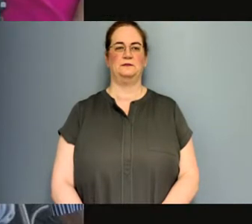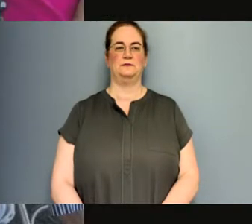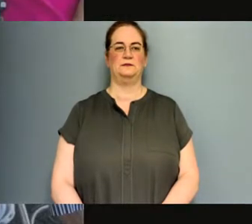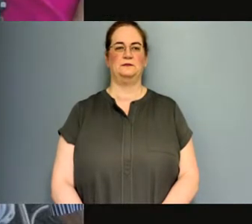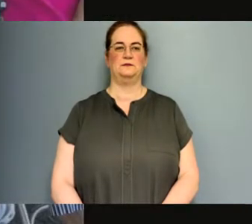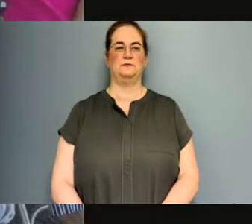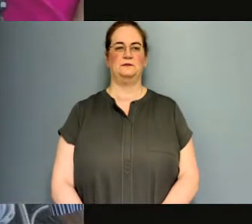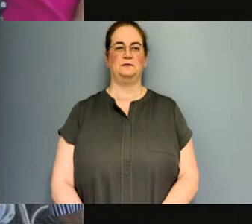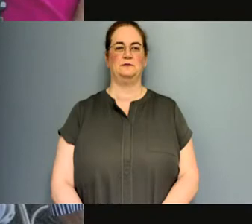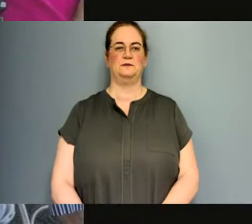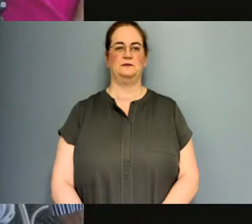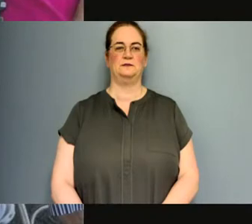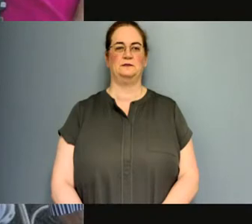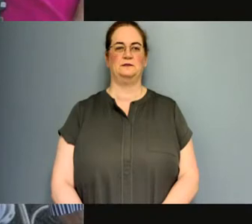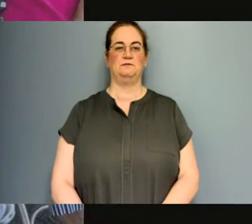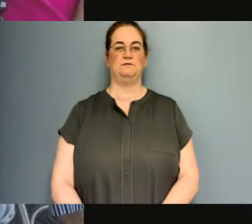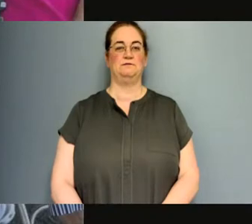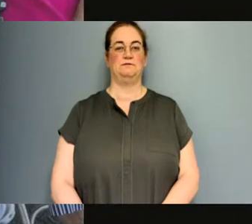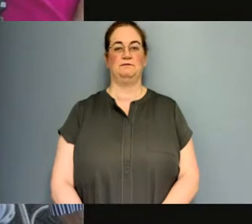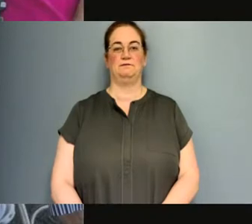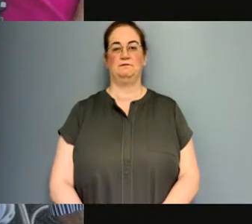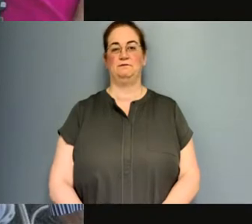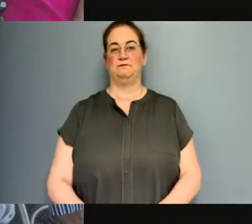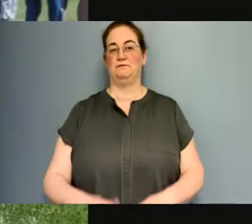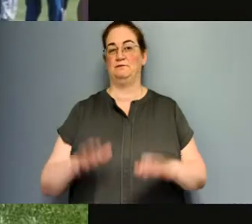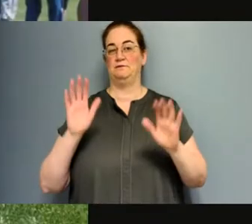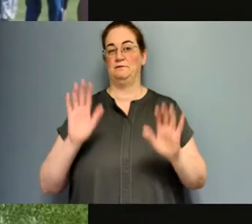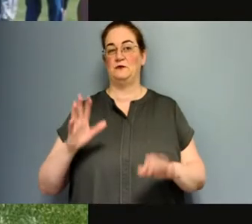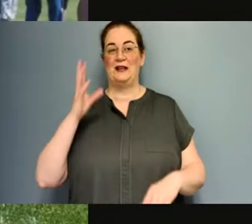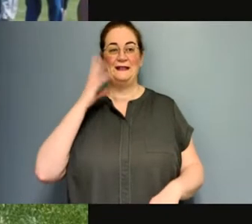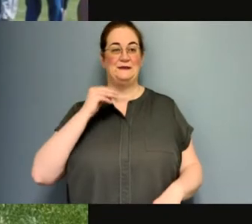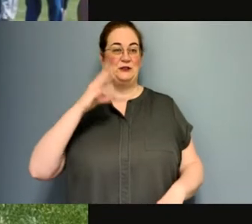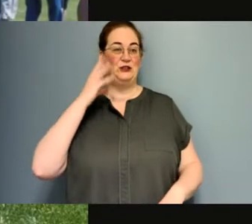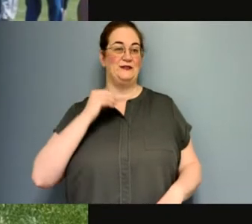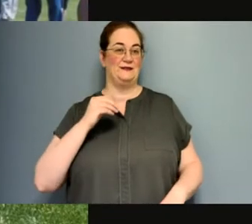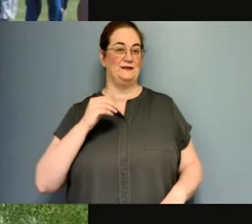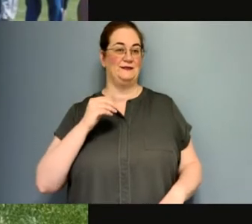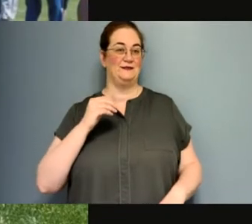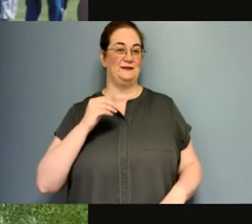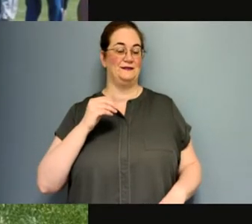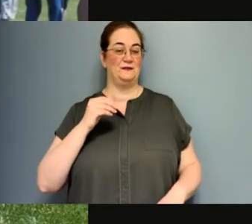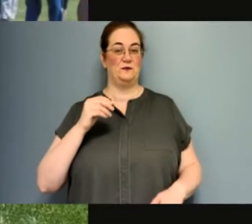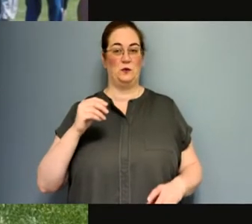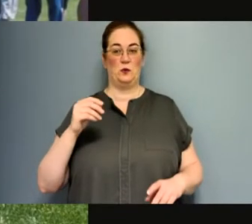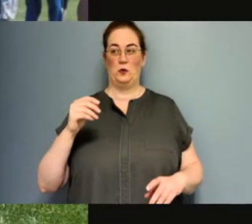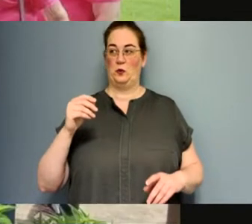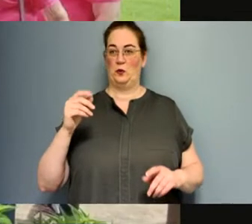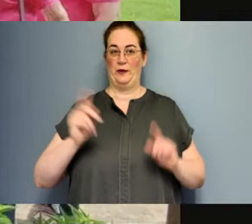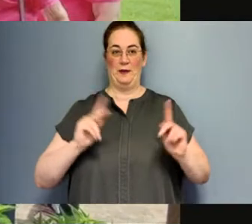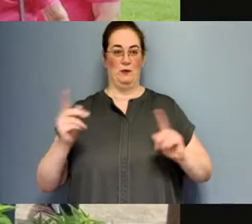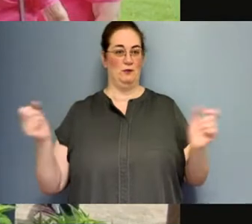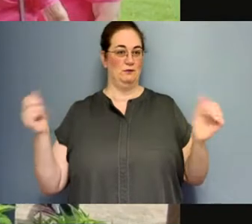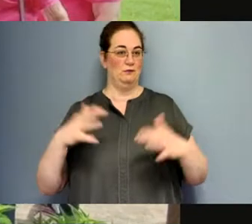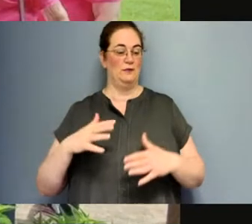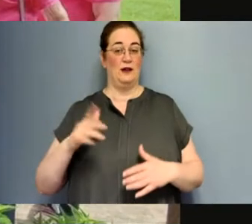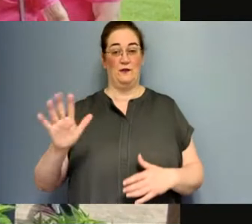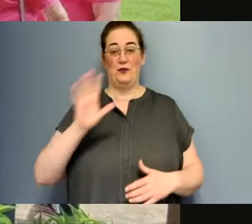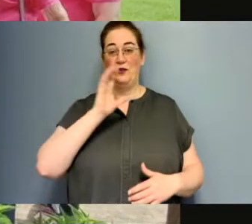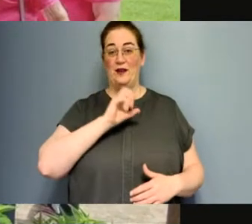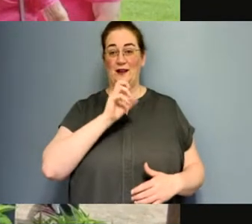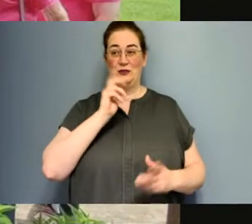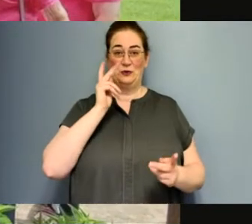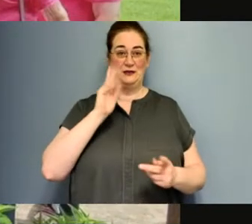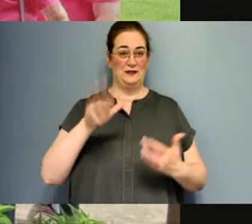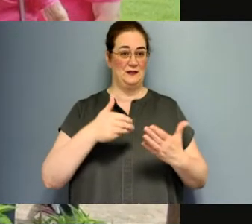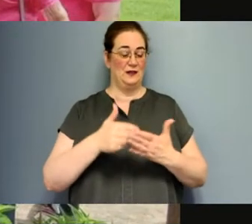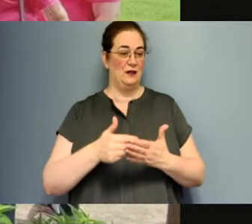But you know, it's a great experience for the attendees and really for the agency and all of our partners